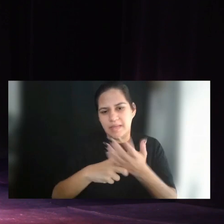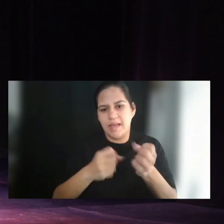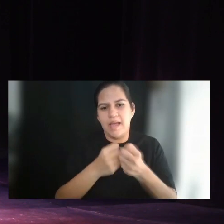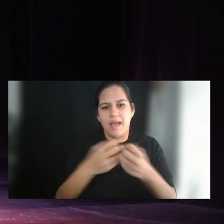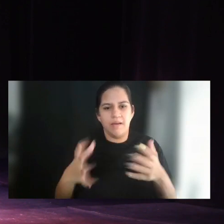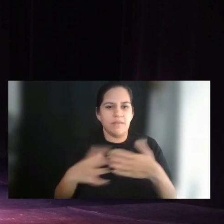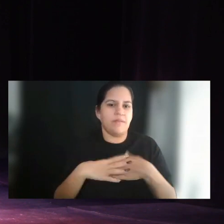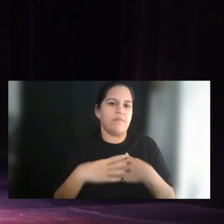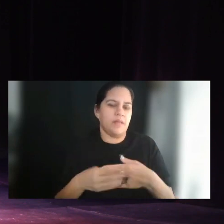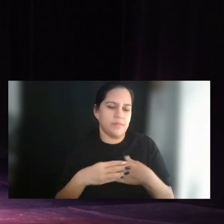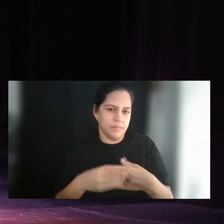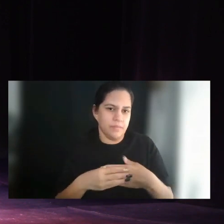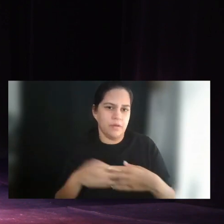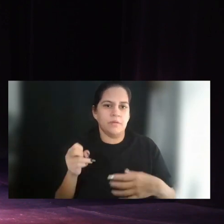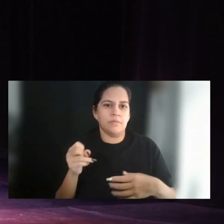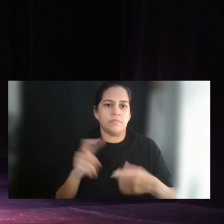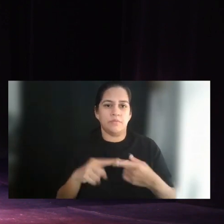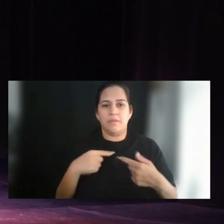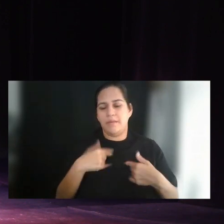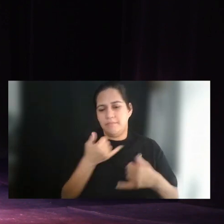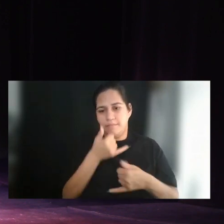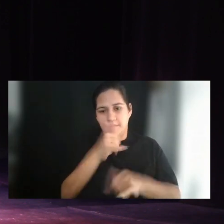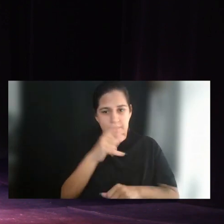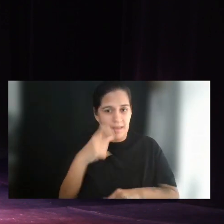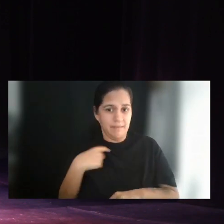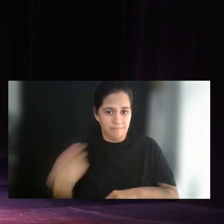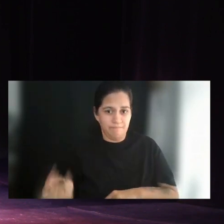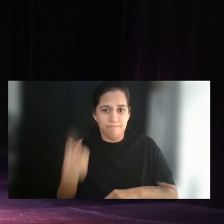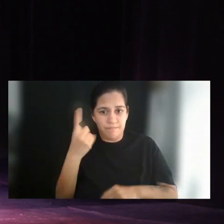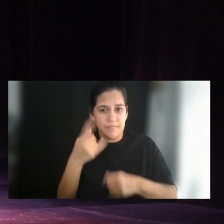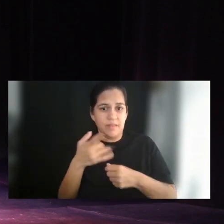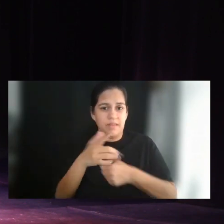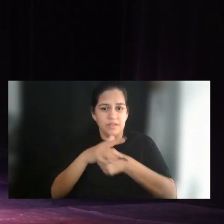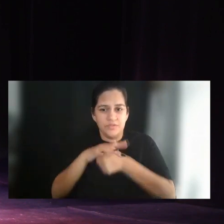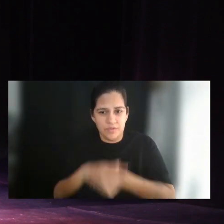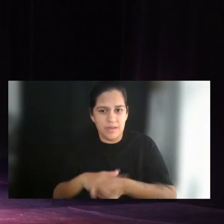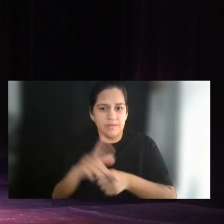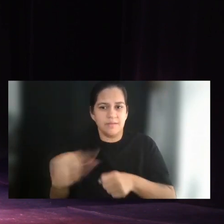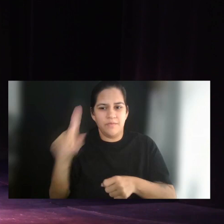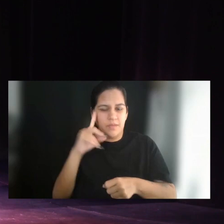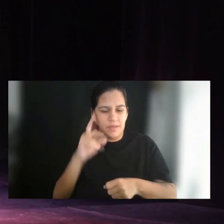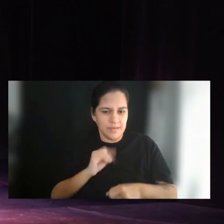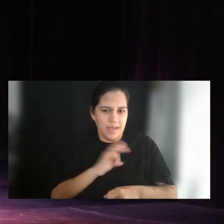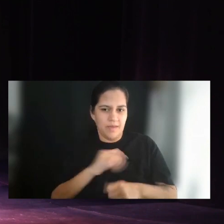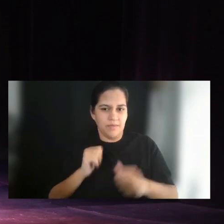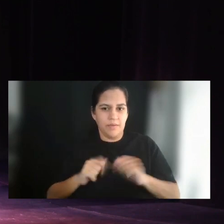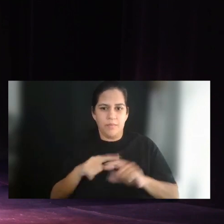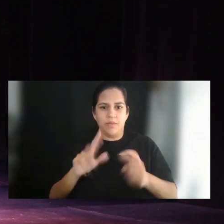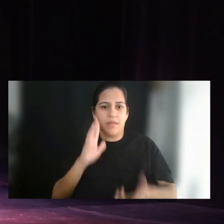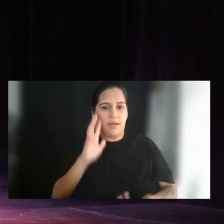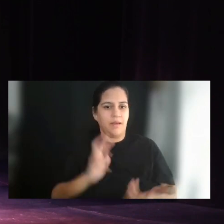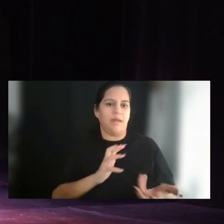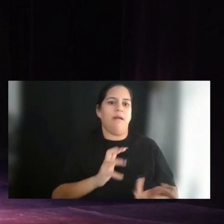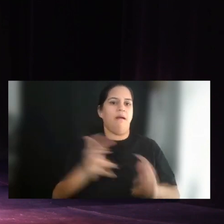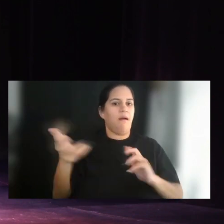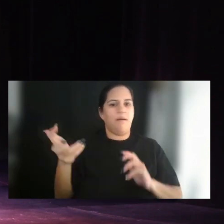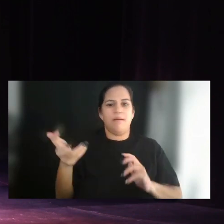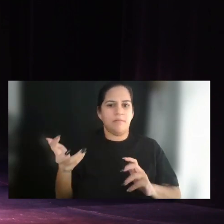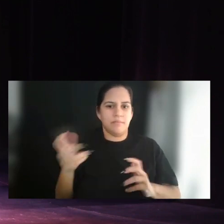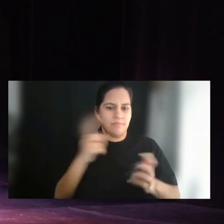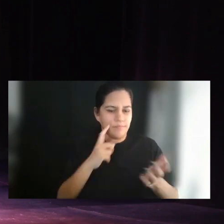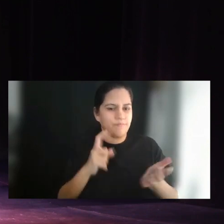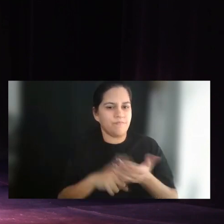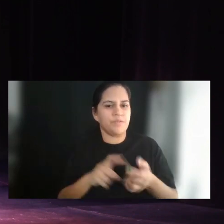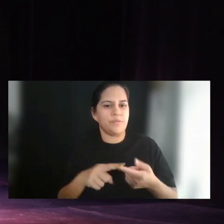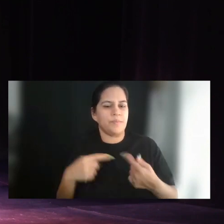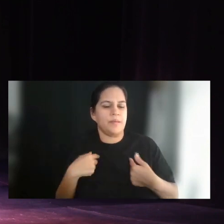it was hilarious, because I could understand the stress of the situation for the staff of the theater, but the chaos of it was so recognizable to me. It was so comforting